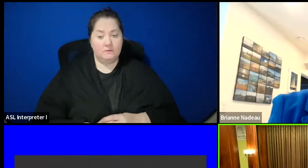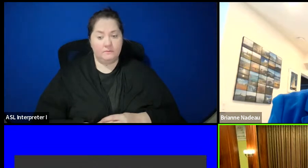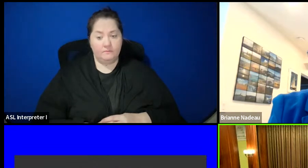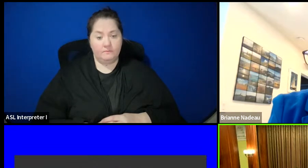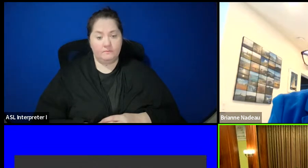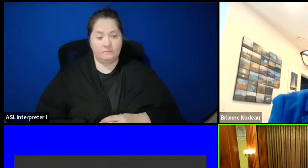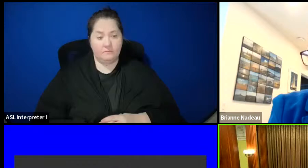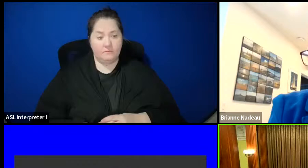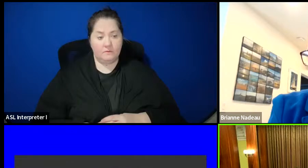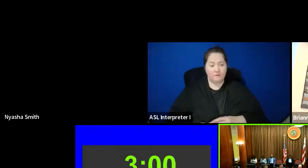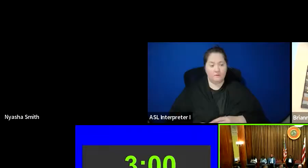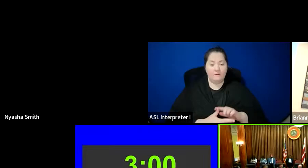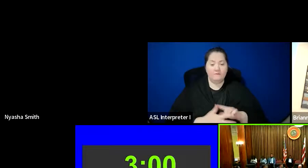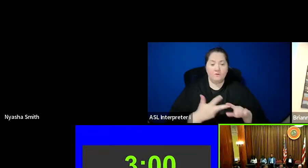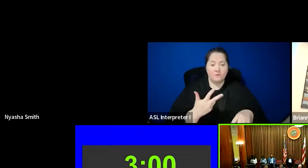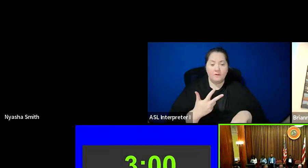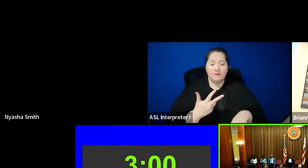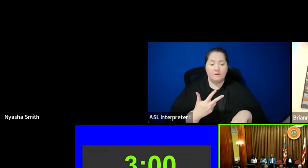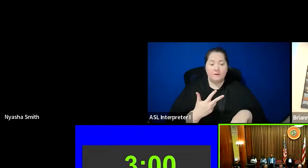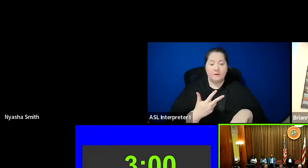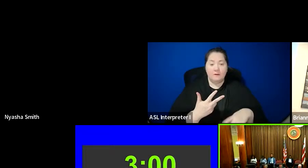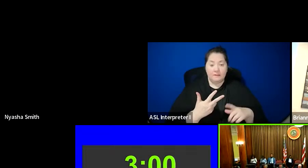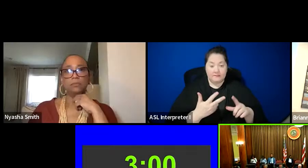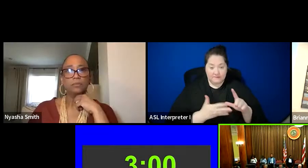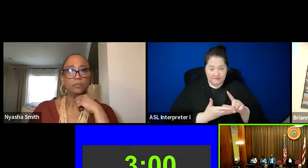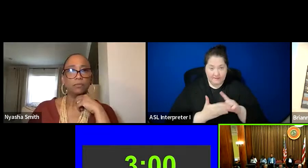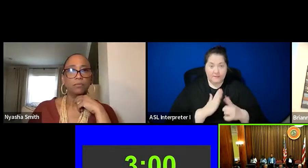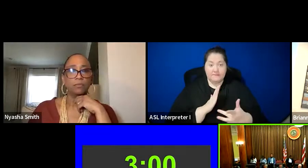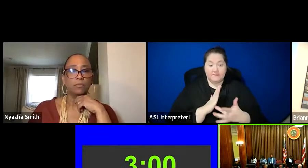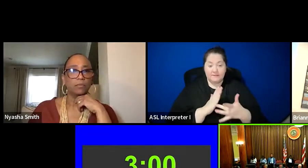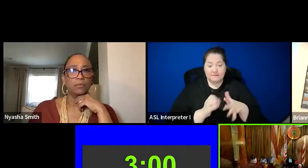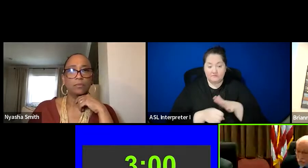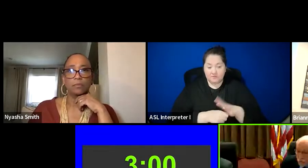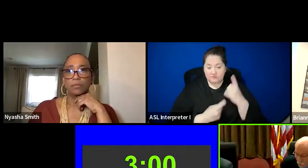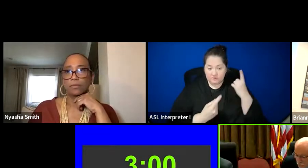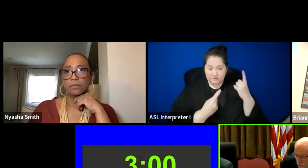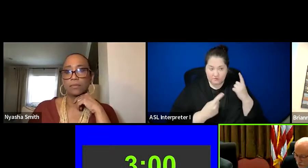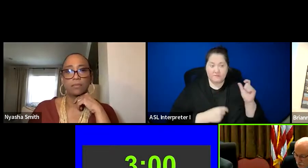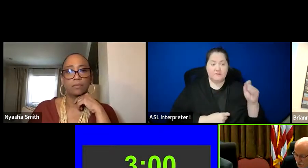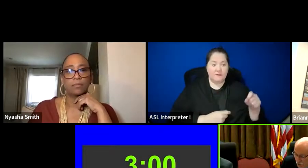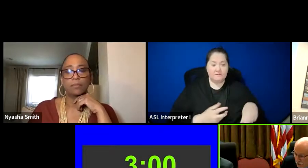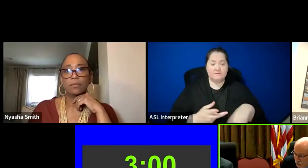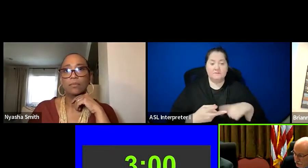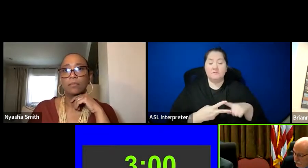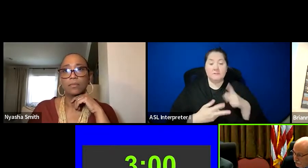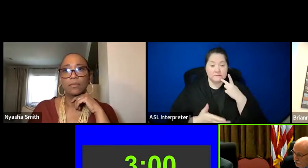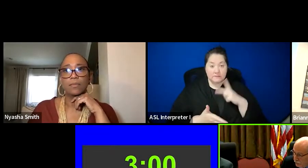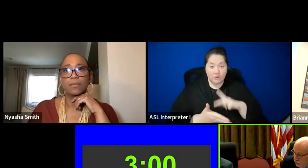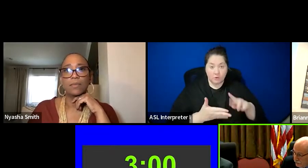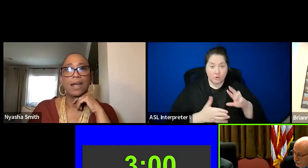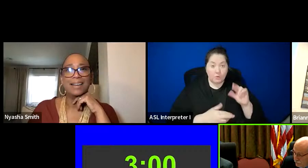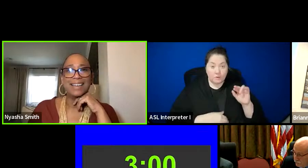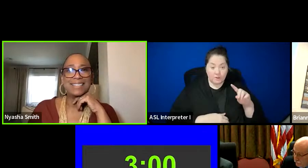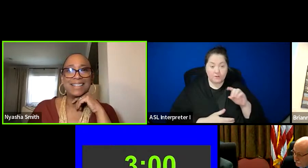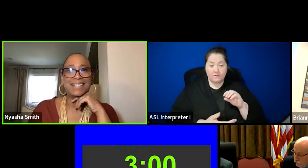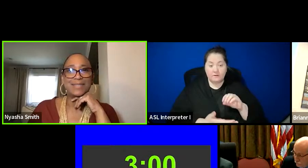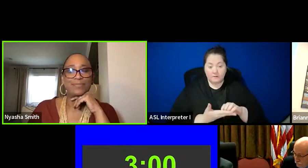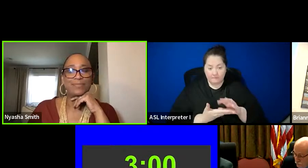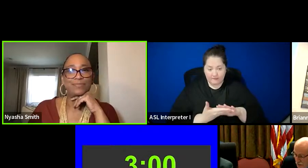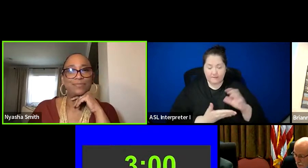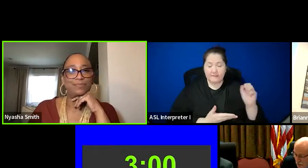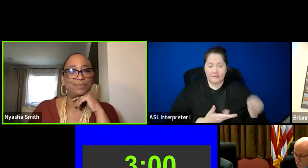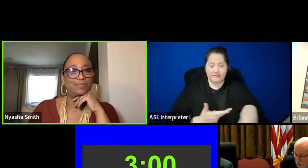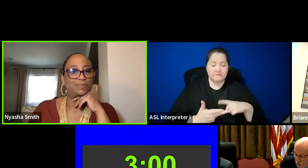I have 3. Madam General Counsel, is the measure legally and technically sufficient for our consideration? Yes, it is. Madam Secretary, is the record complete? Yes, it